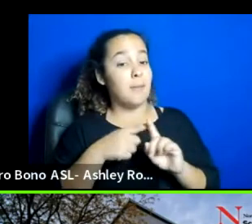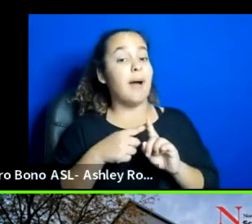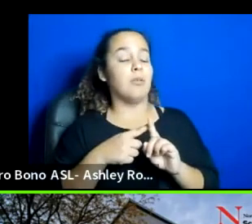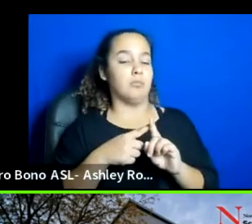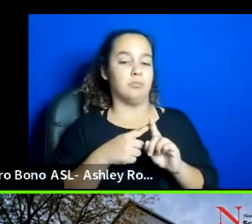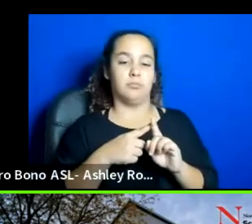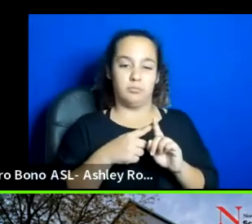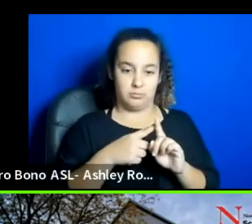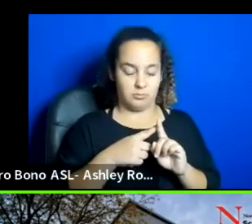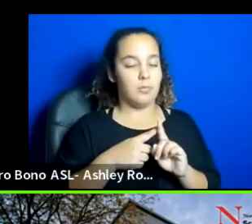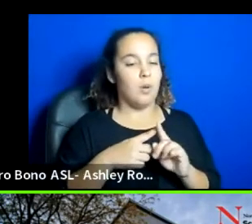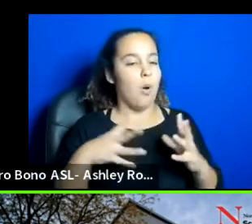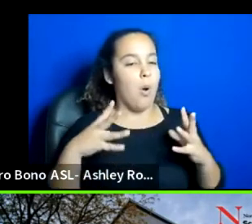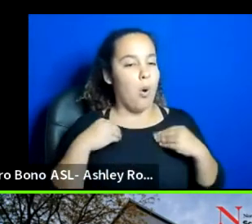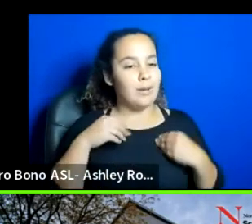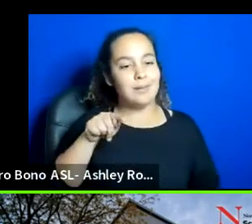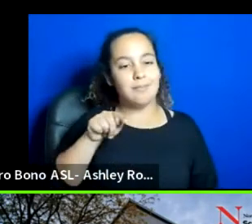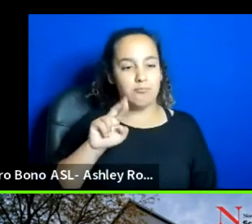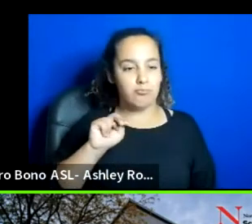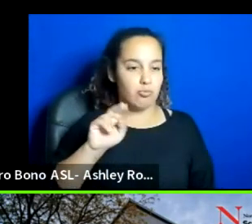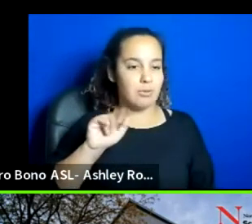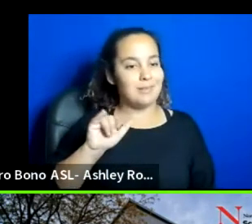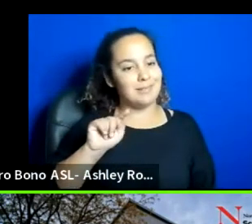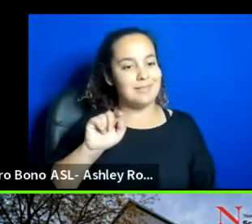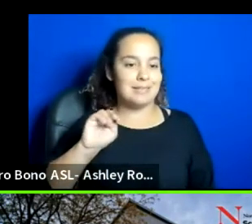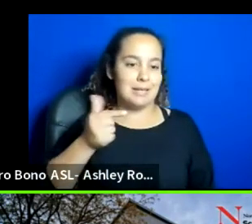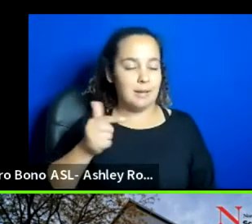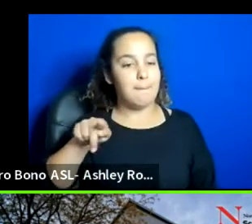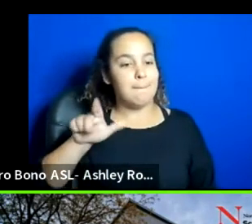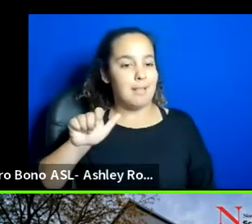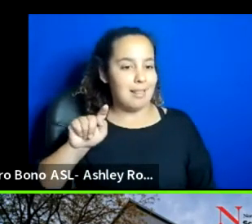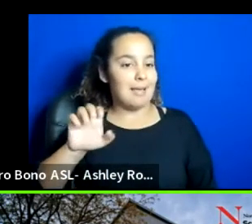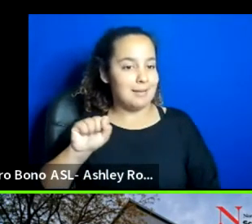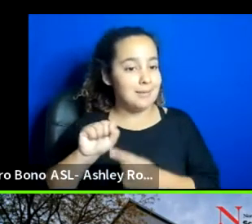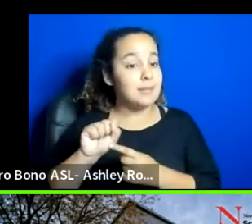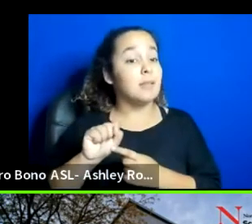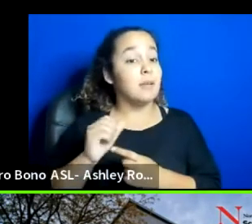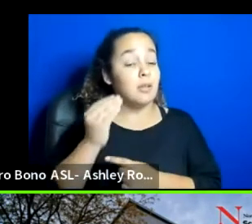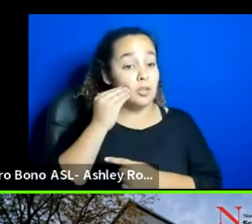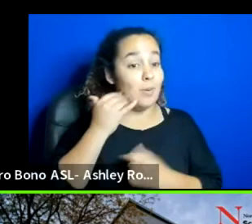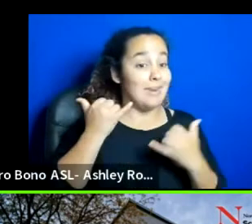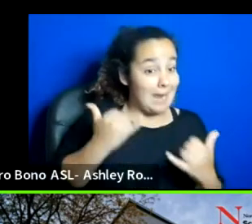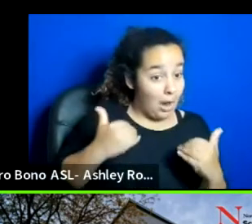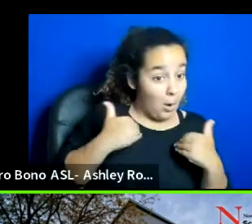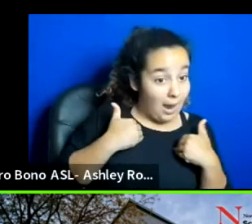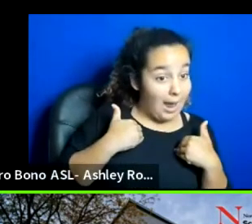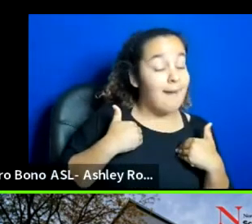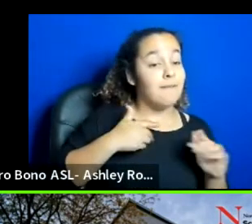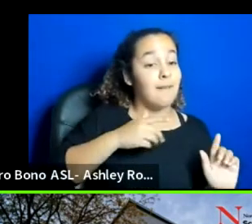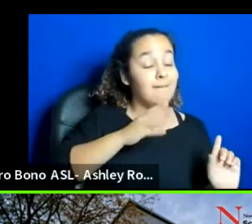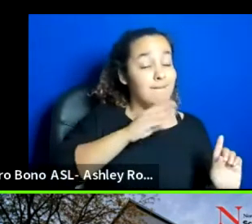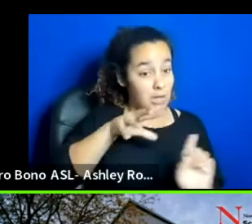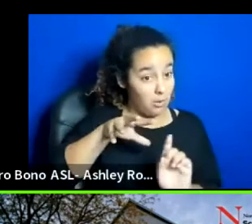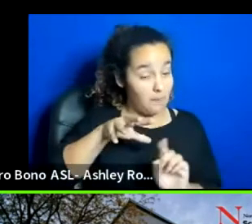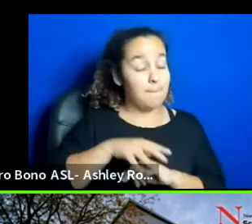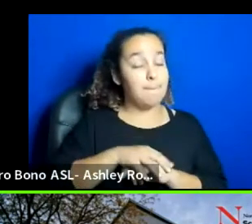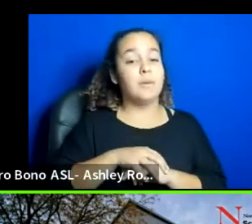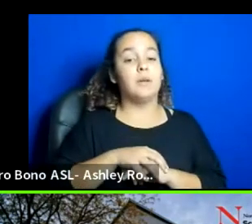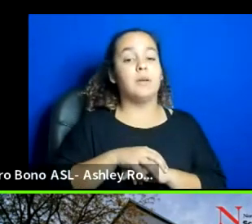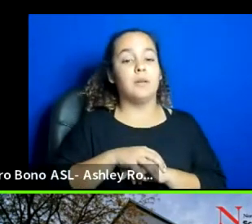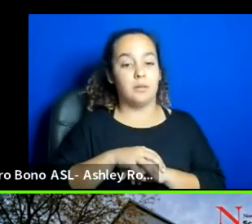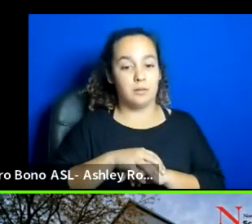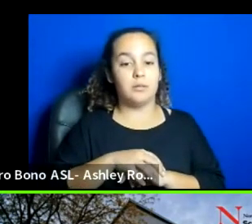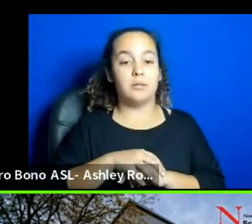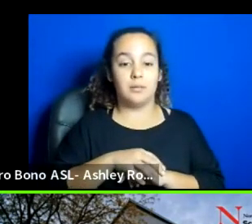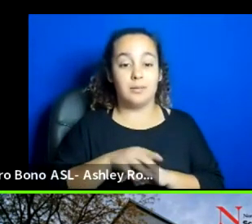plates by French and Son in the 19th century and the significance of the new technology of film, What's striking to me in this history is that these